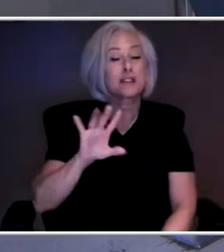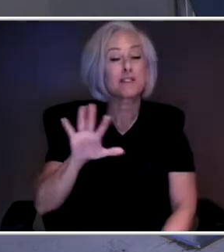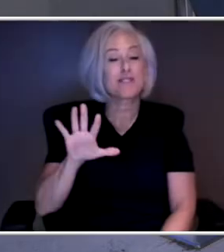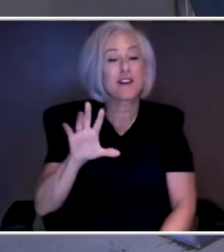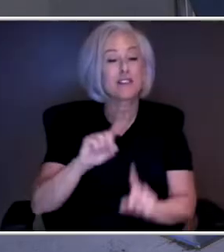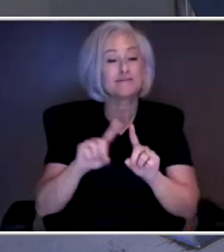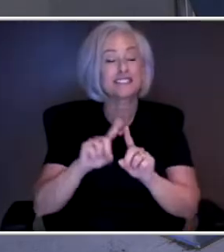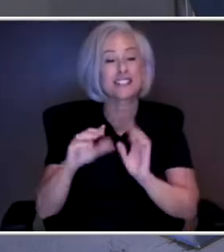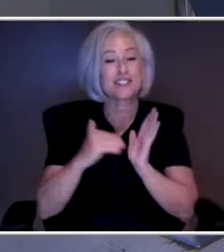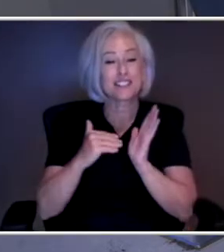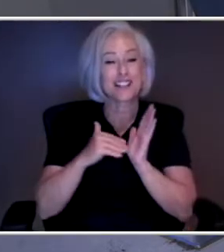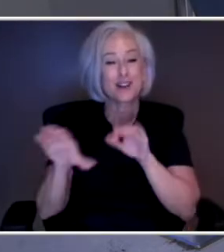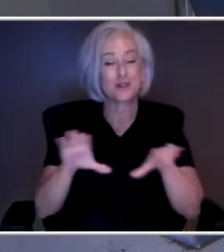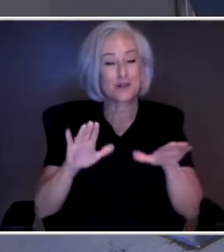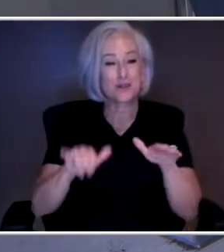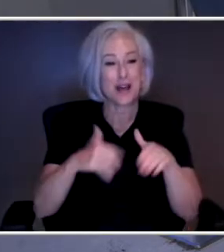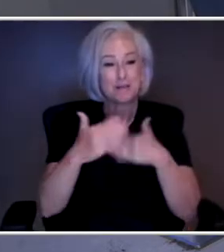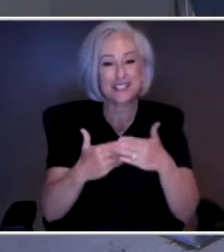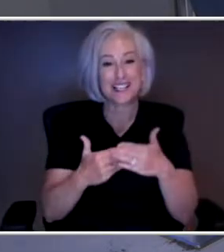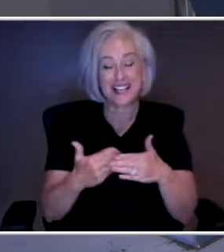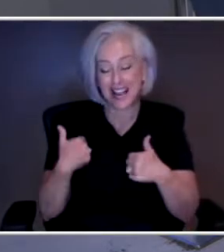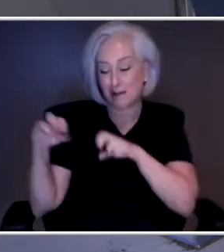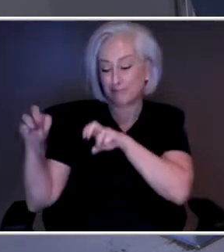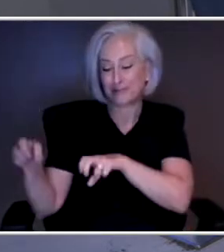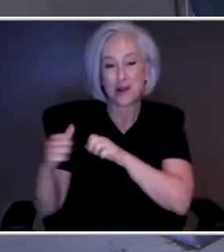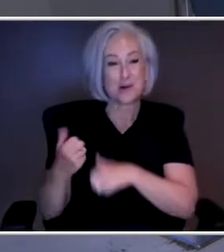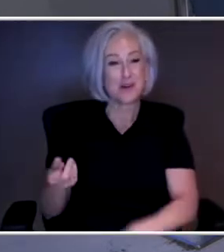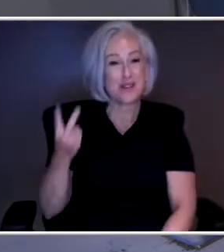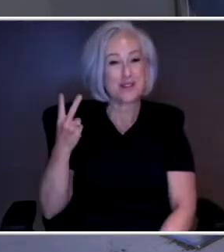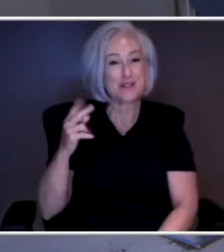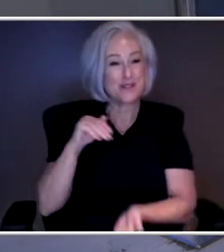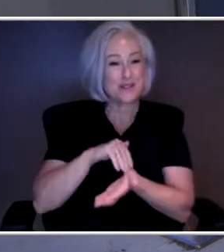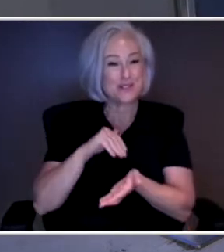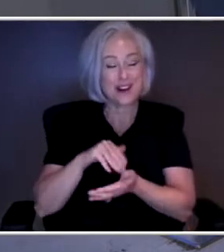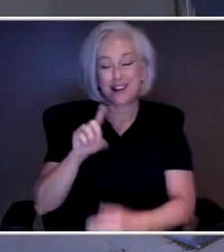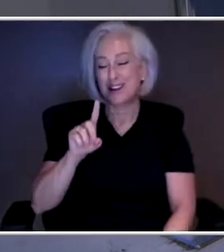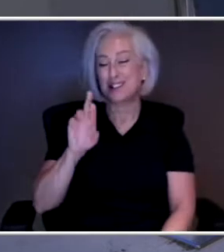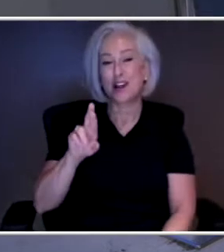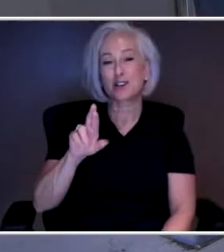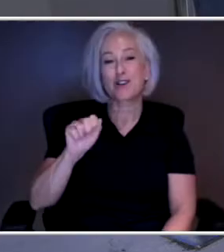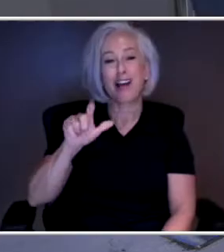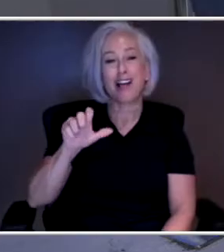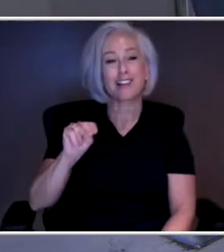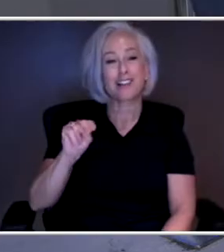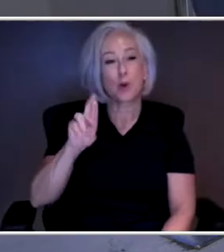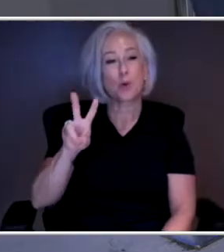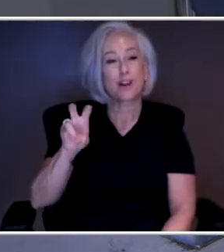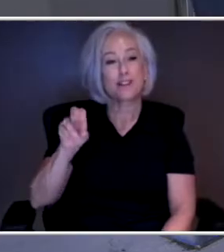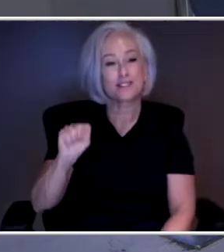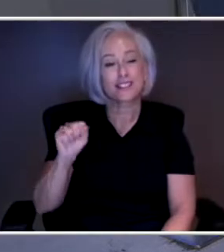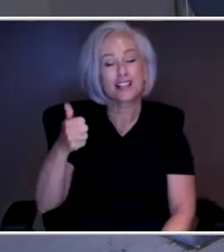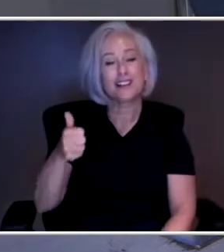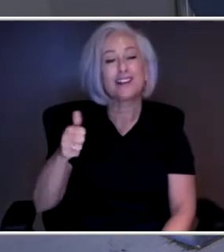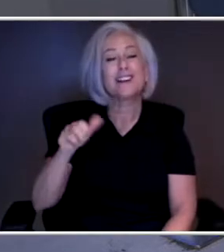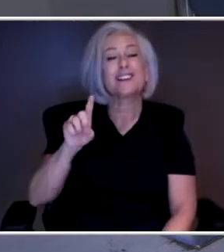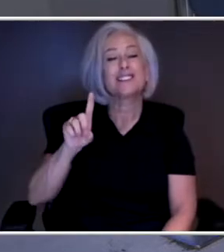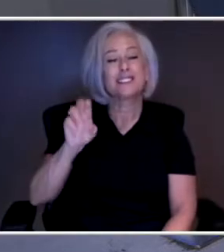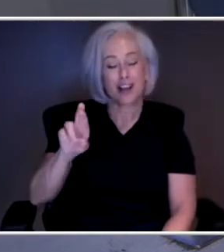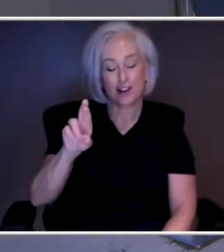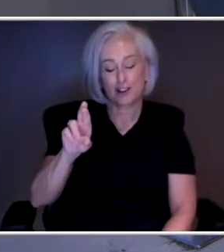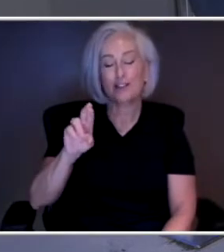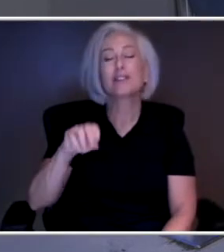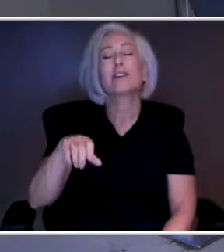this procedure, and I'm sitting next to two of them right here at the desk, Dr. Alan Reeves across from me and Dr. John Matarang. They are both